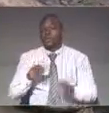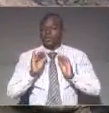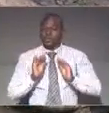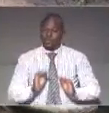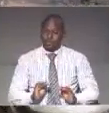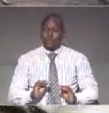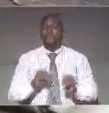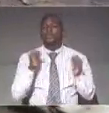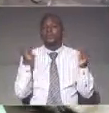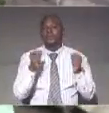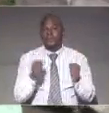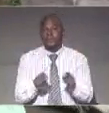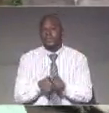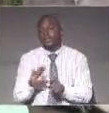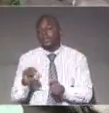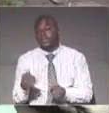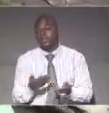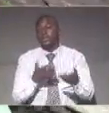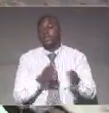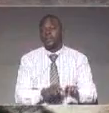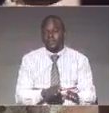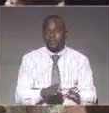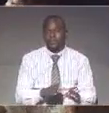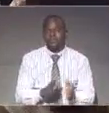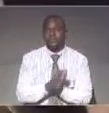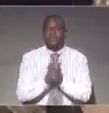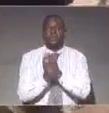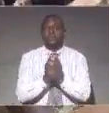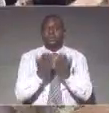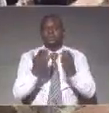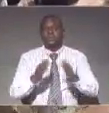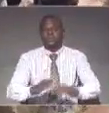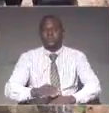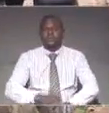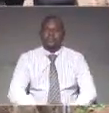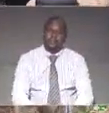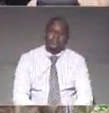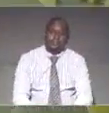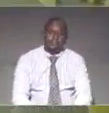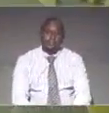unpreventable diseases and unnecessary deaths. Adiana Kuti, UBC.